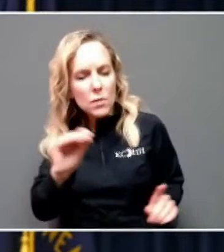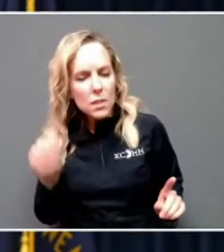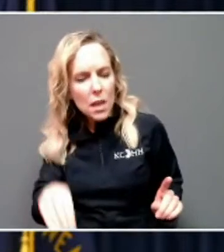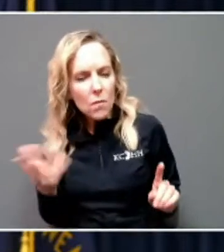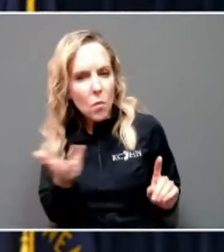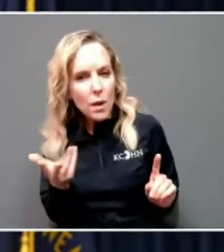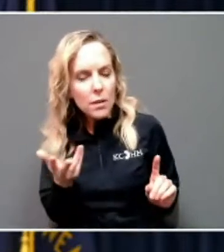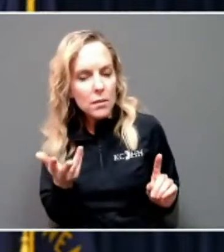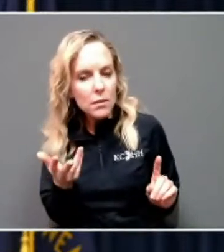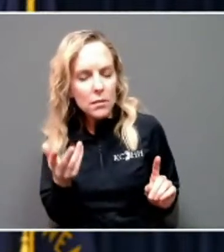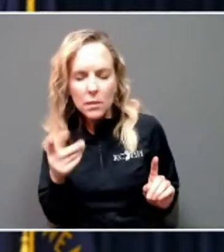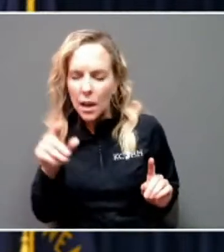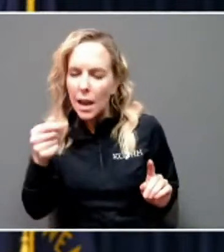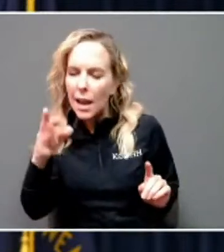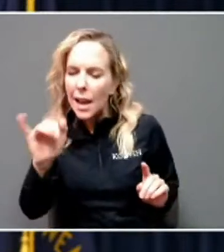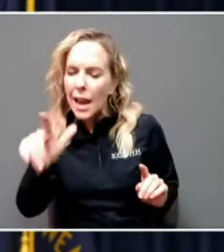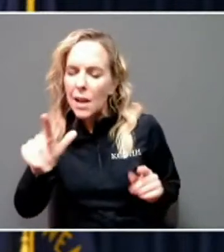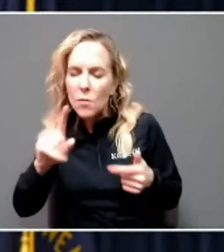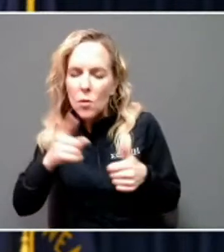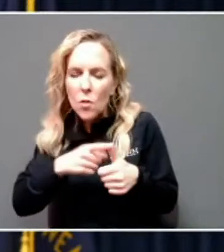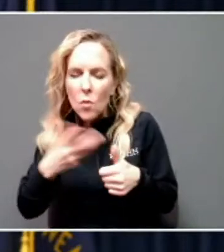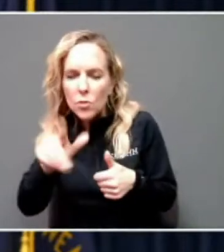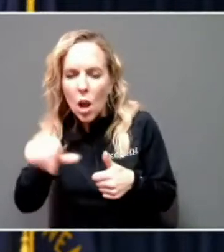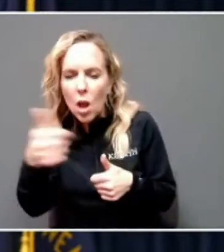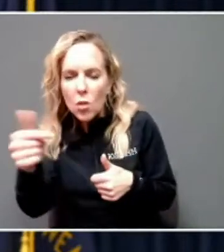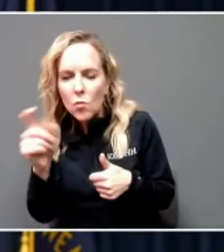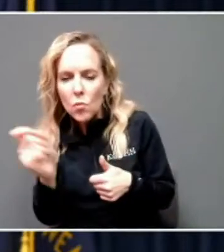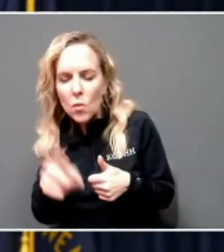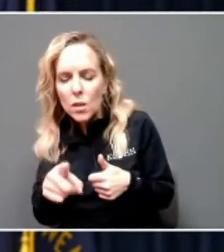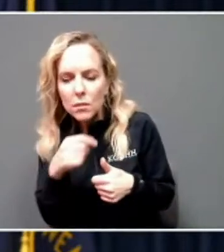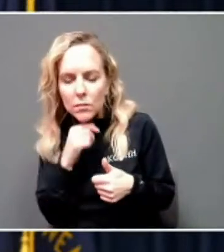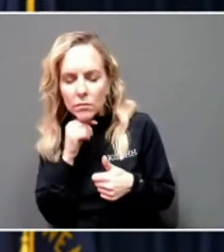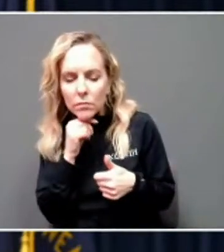April, can you ask the first part again?